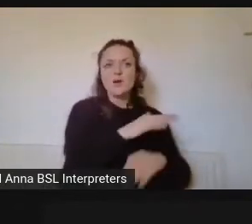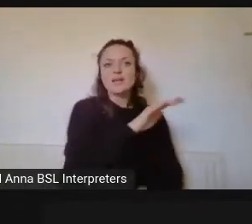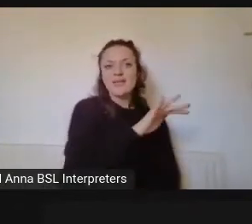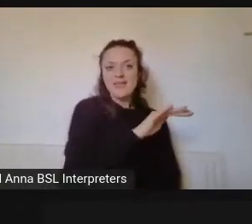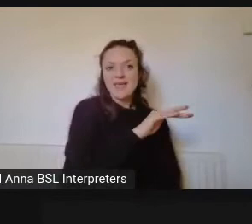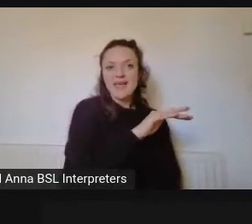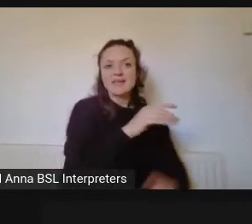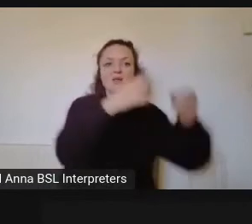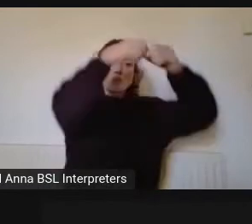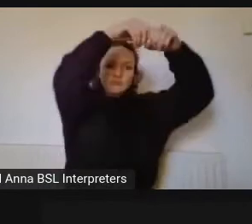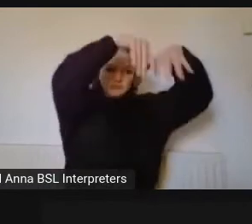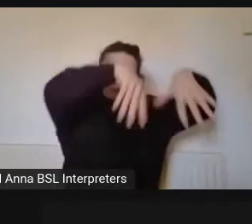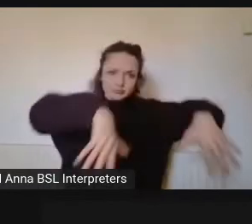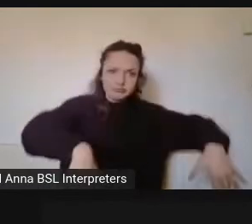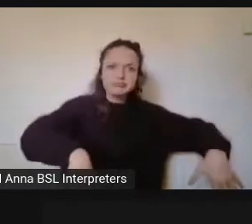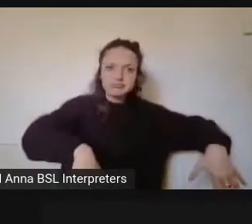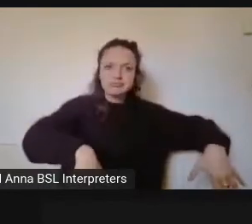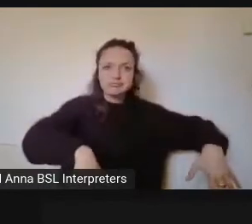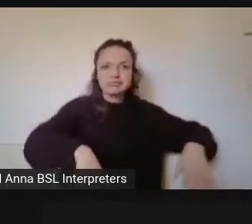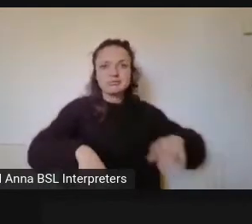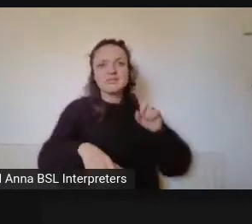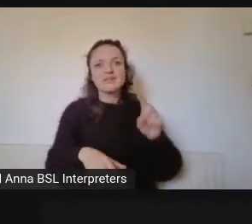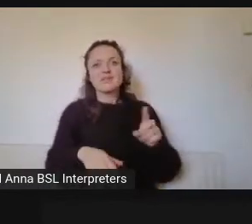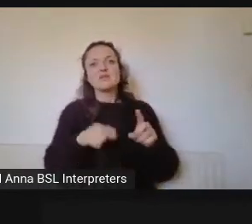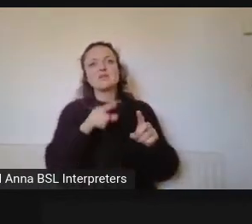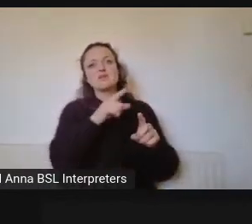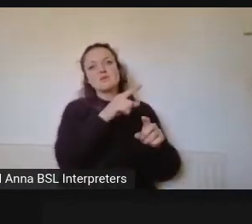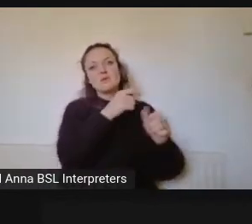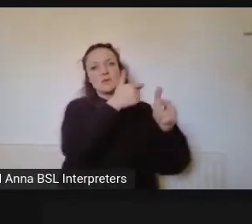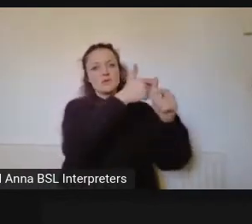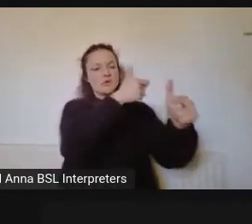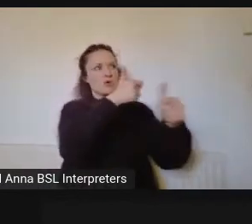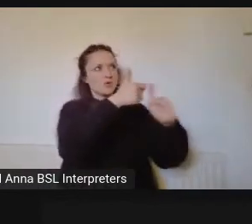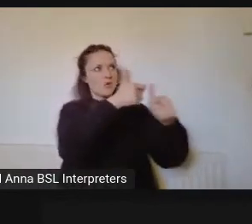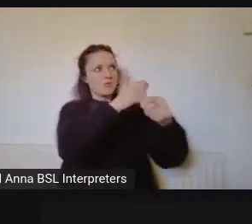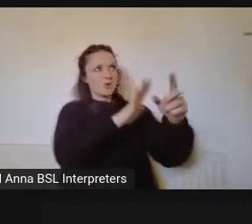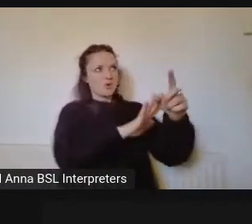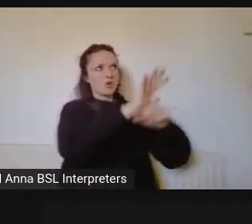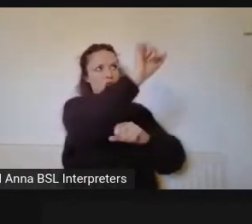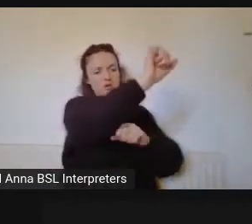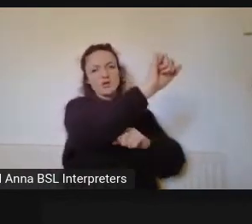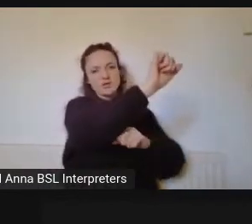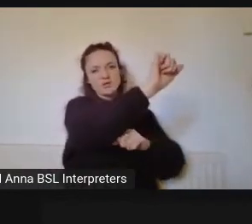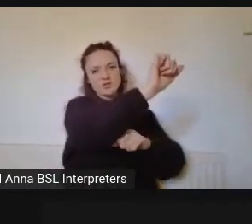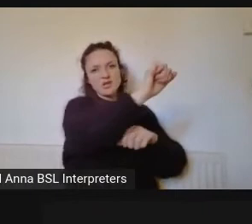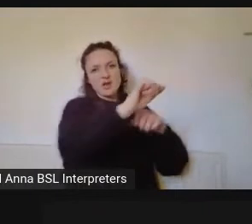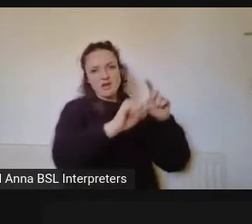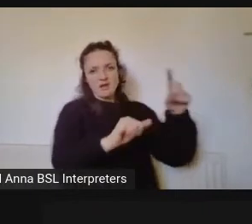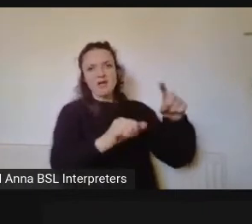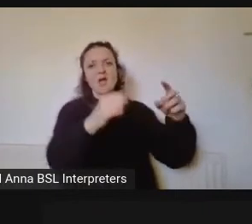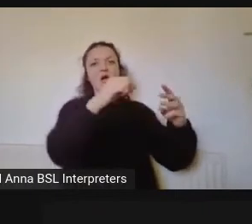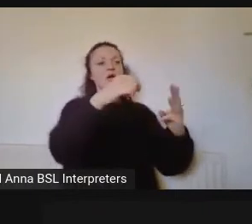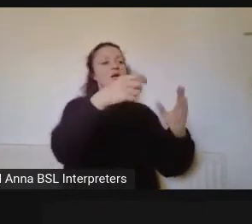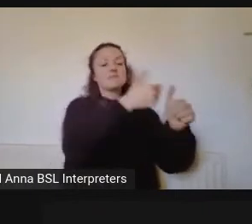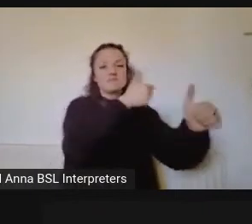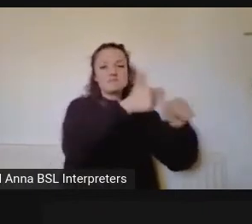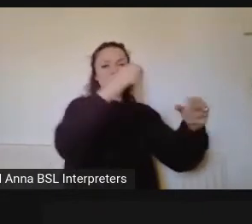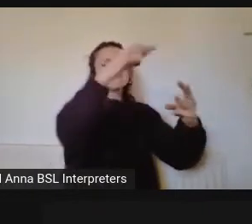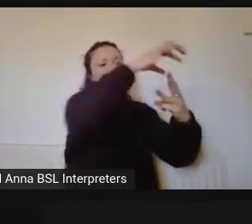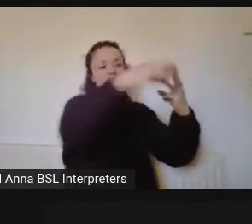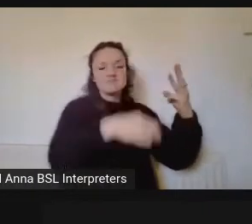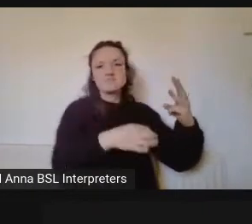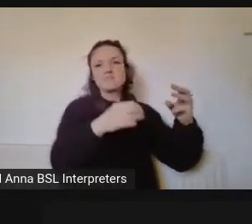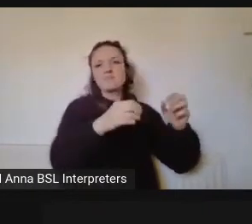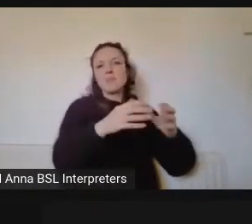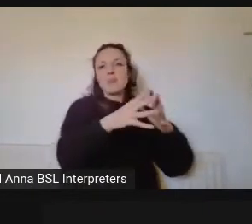company culture tends to try and keep you on track with the three corporate objectives: maximize profit,